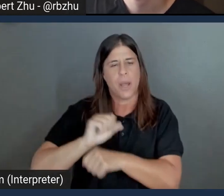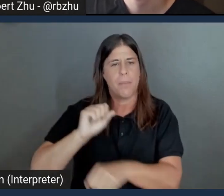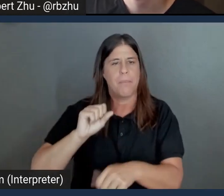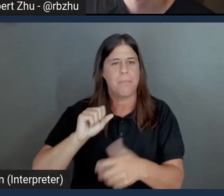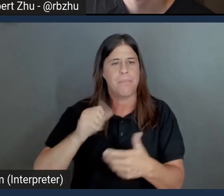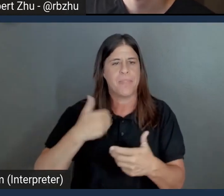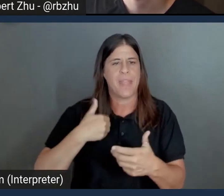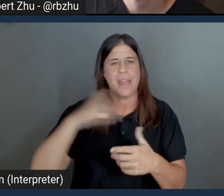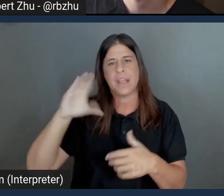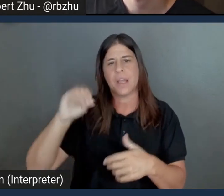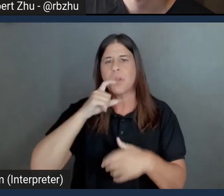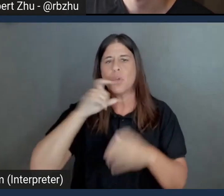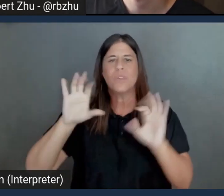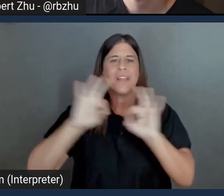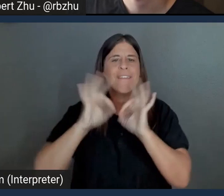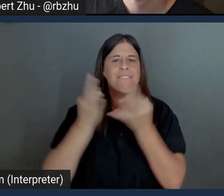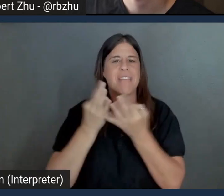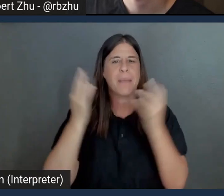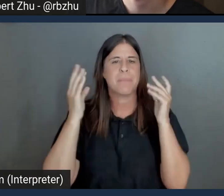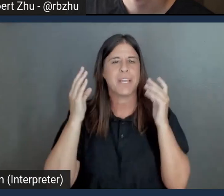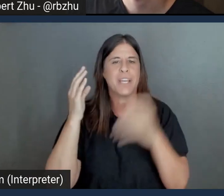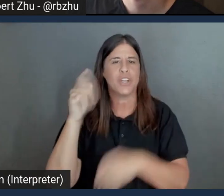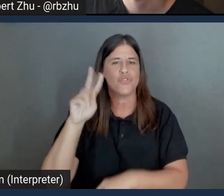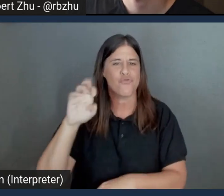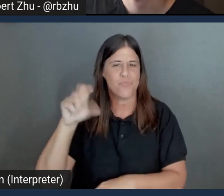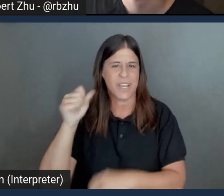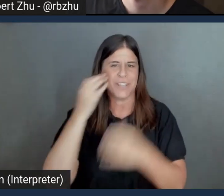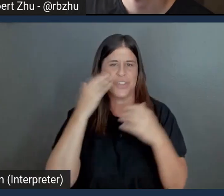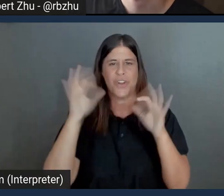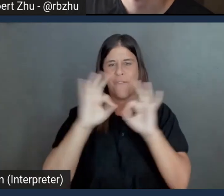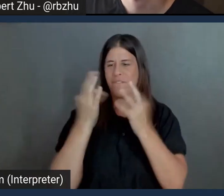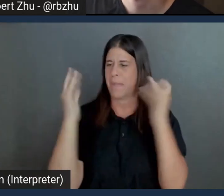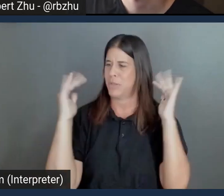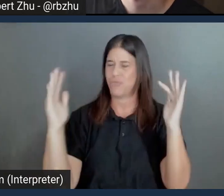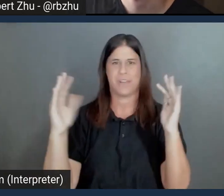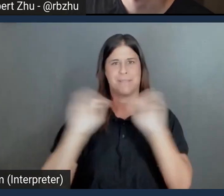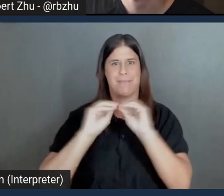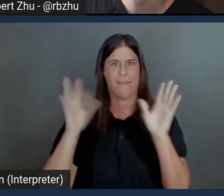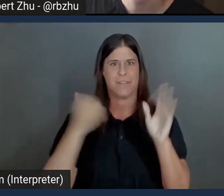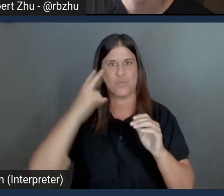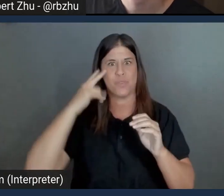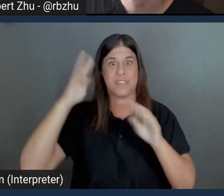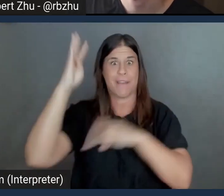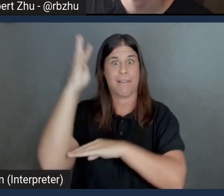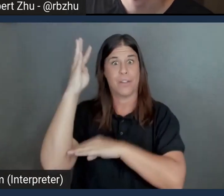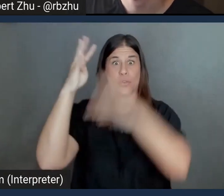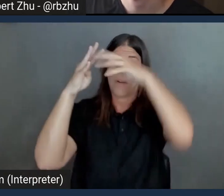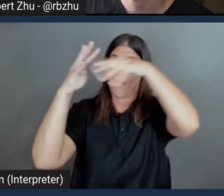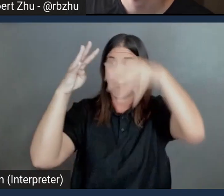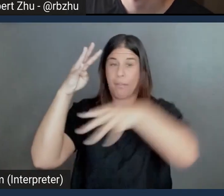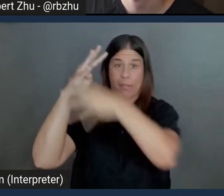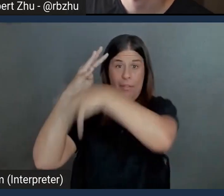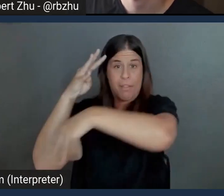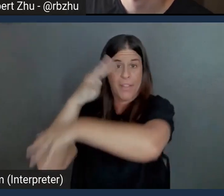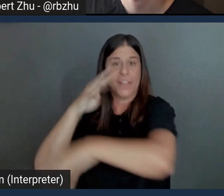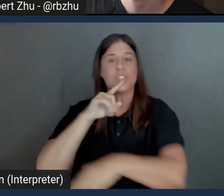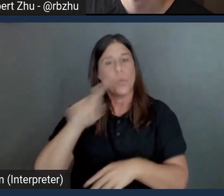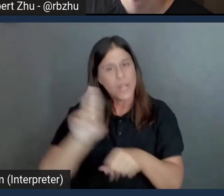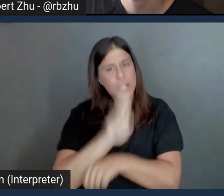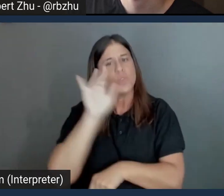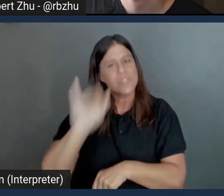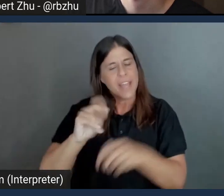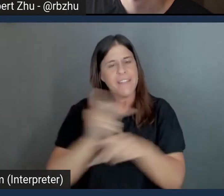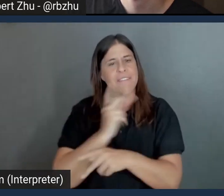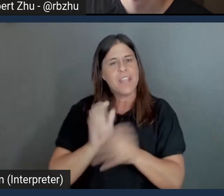company that did family trees. Kind of a very natural graph, your grandparents, things like that. So being able to use that to figure